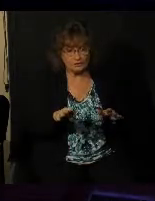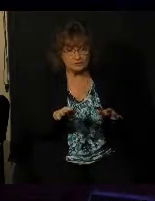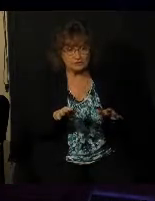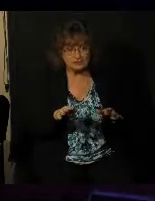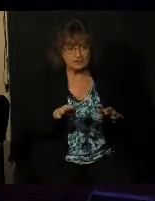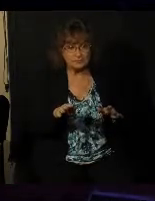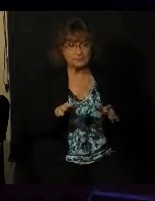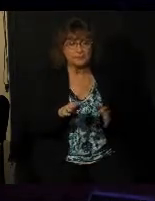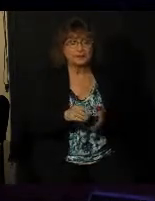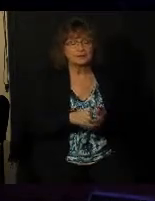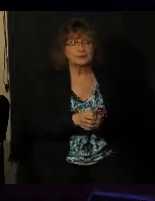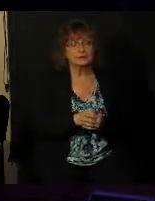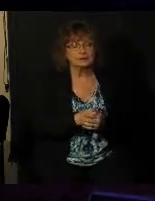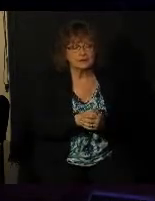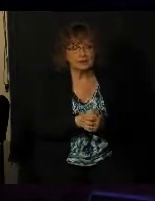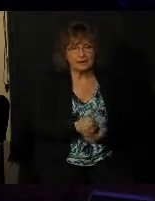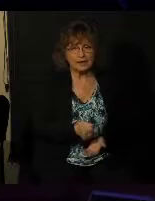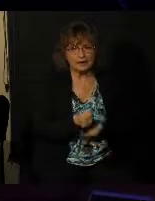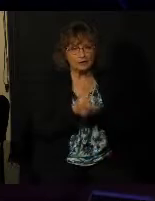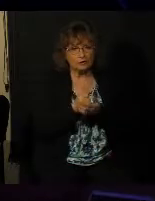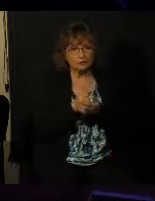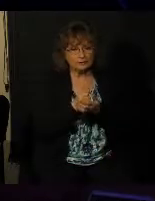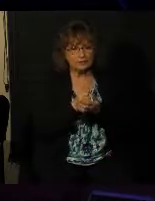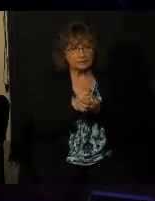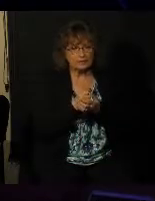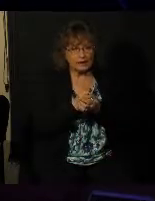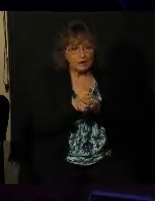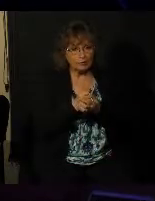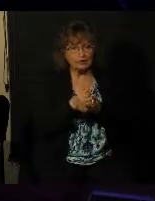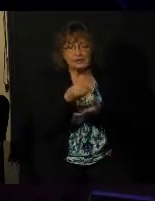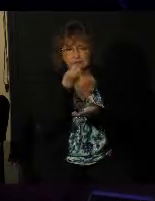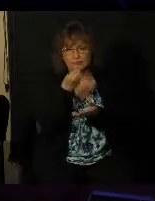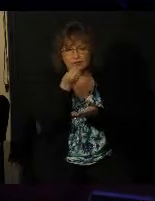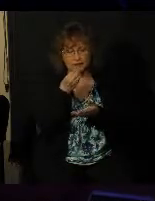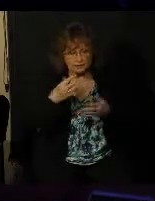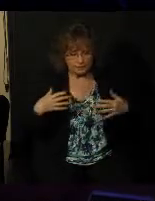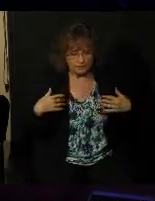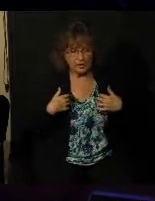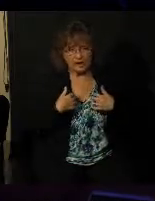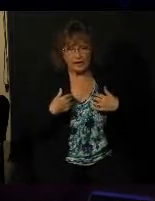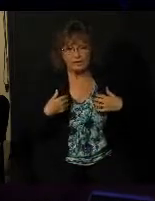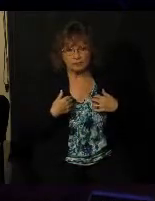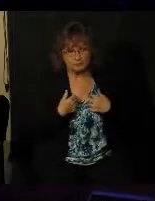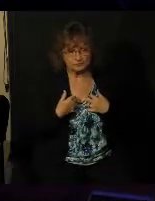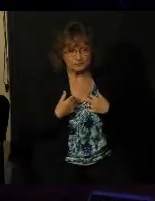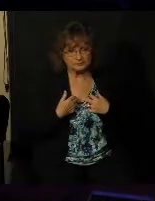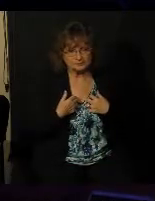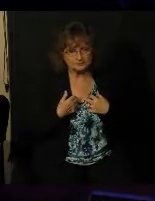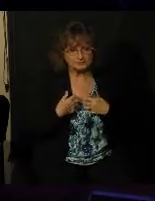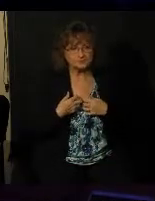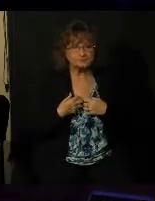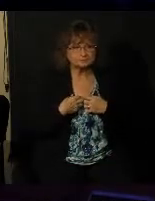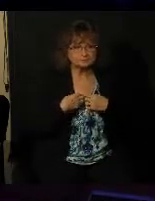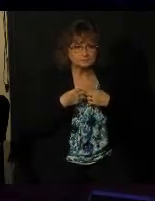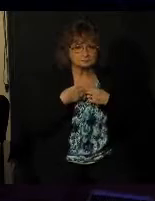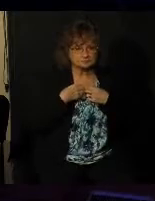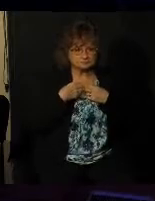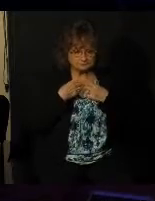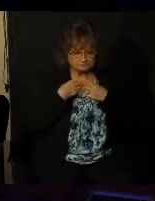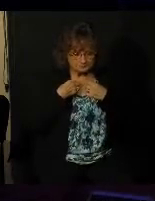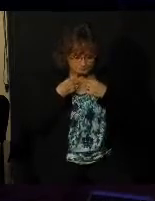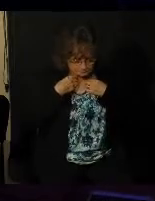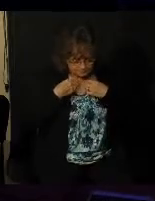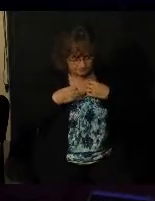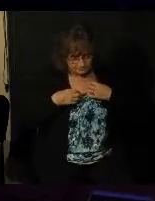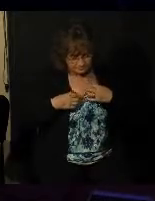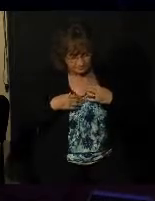punishment. You are punishing those kids. I wish somebody would have told Papaw that. I wish somebody would have